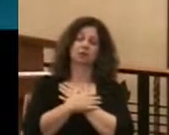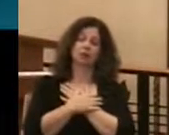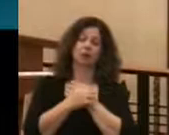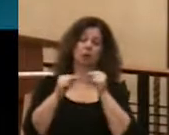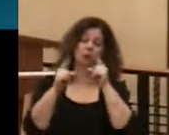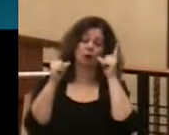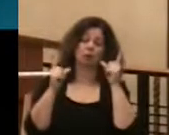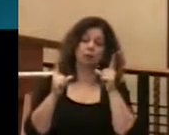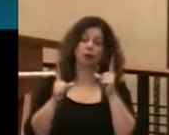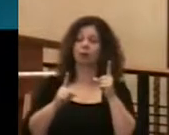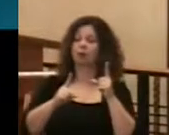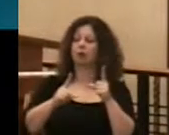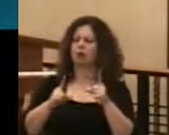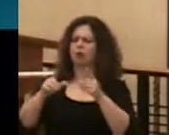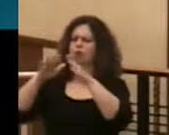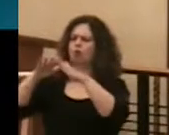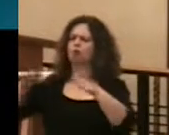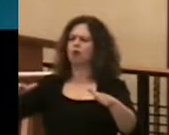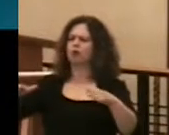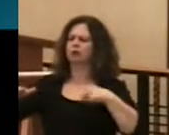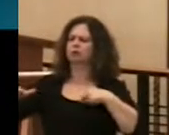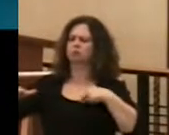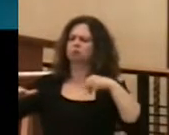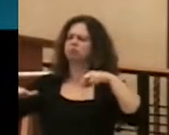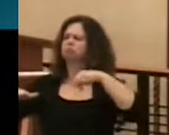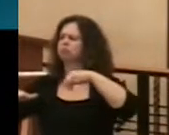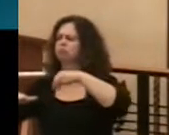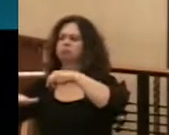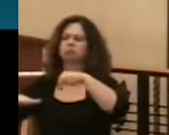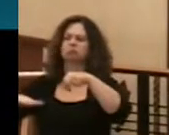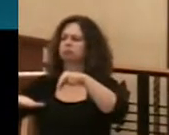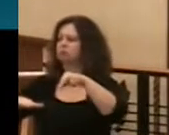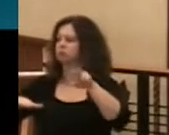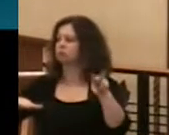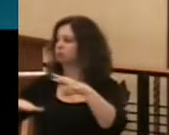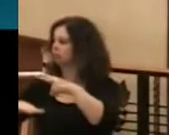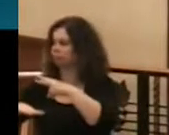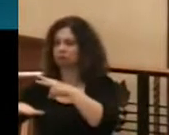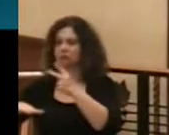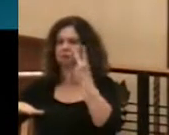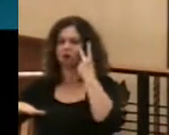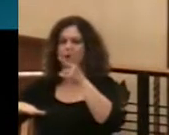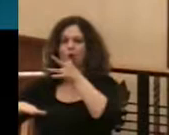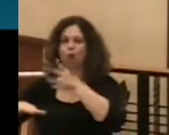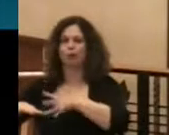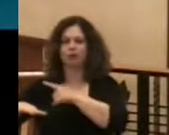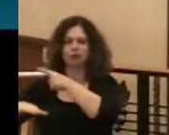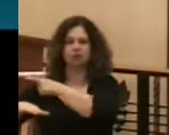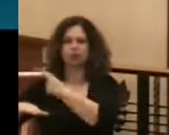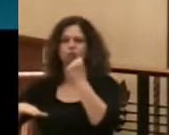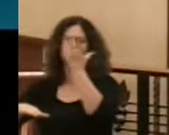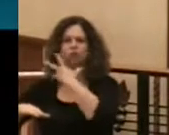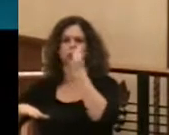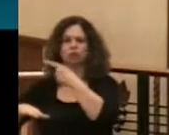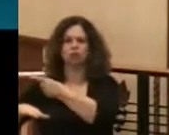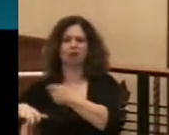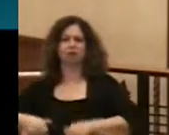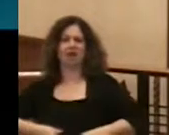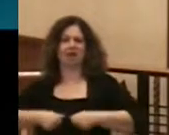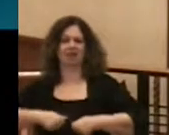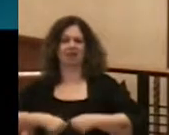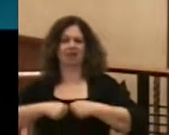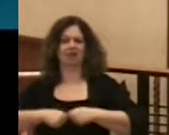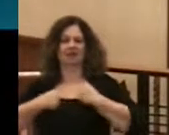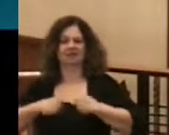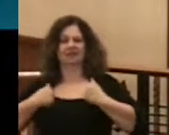of the king's house that he saw from the roof a woman bathing. The woman was very beautiful.